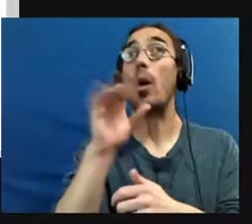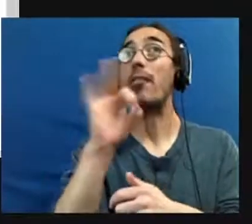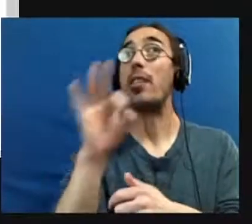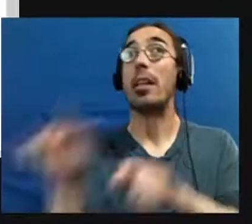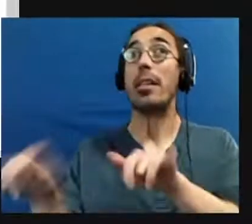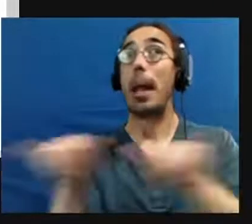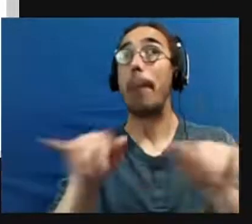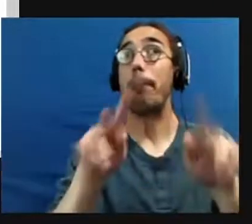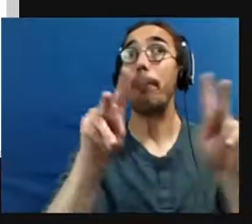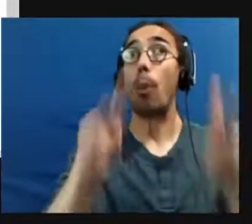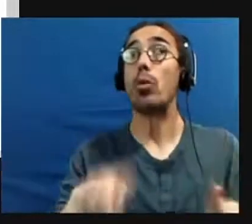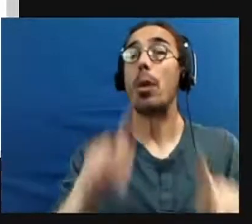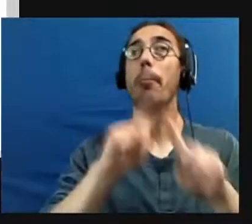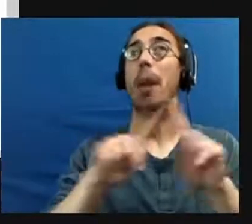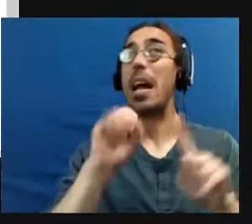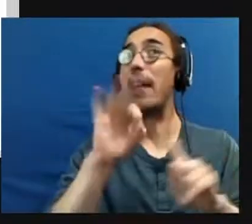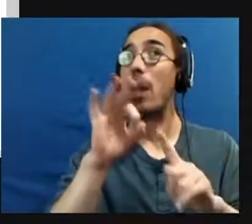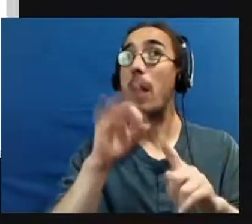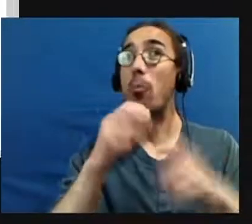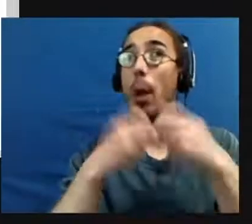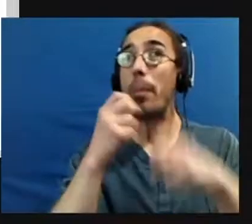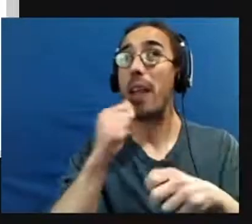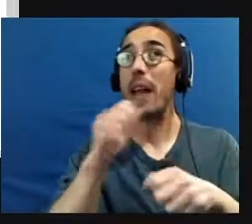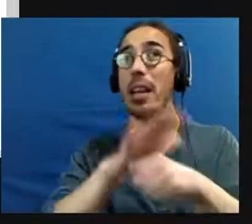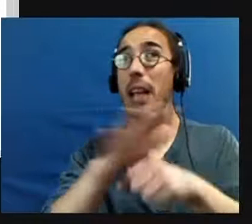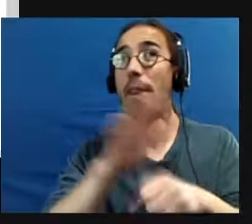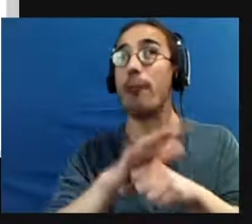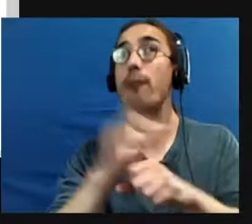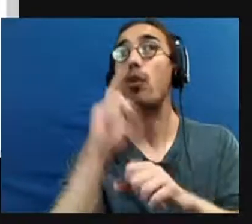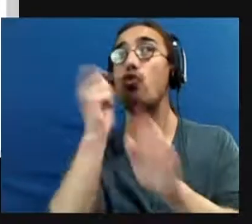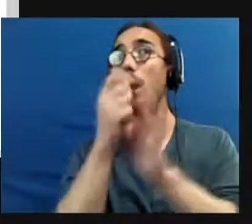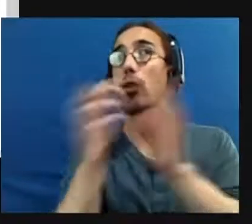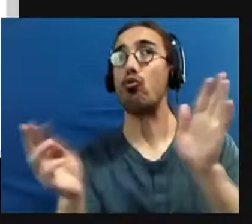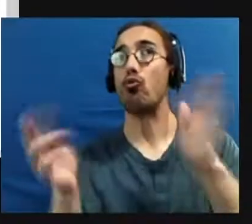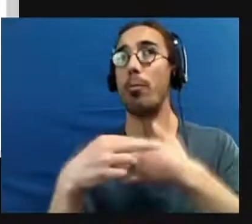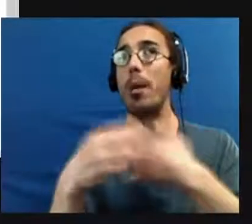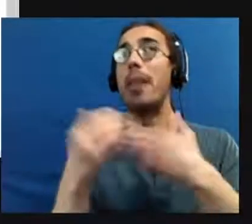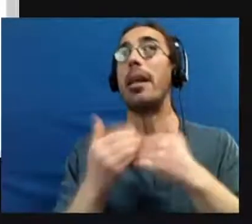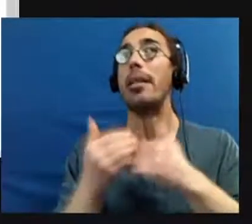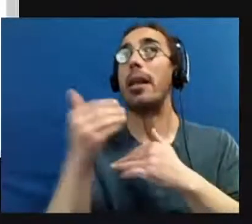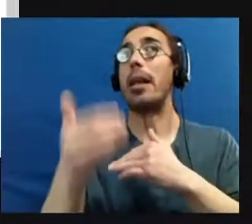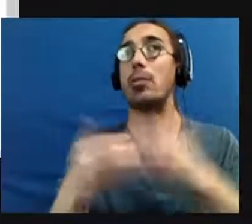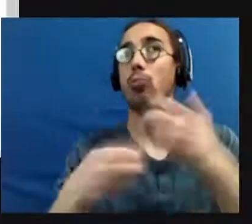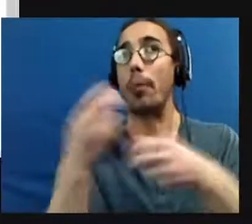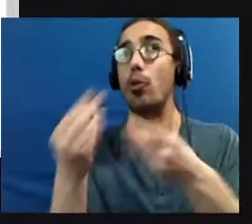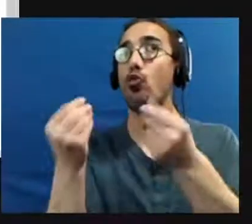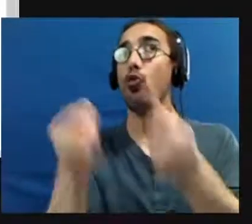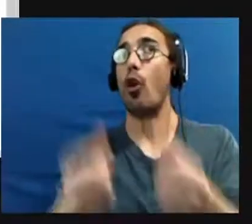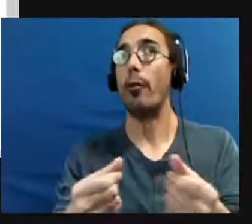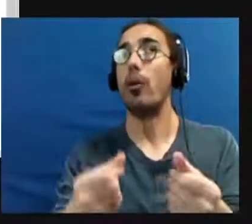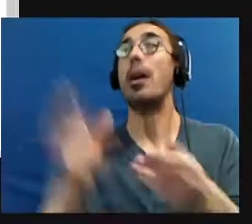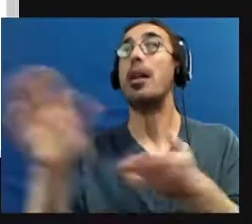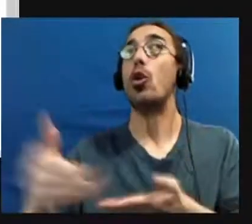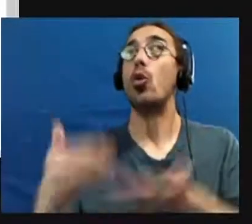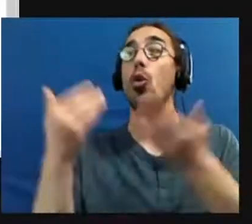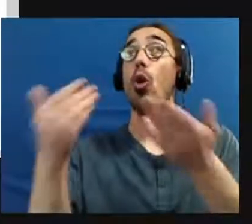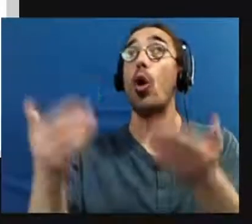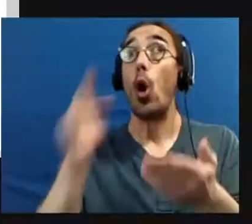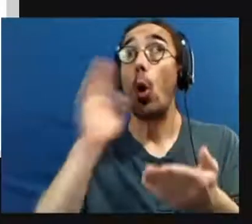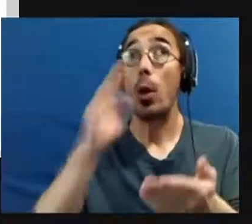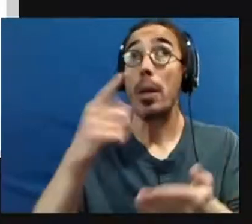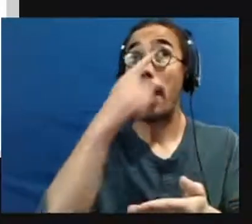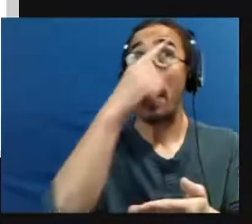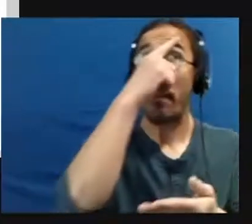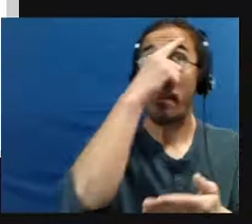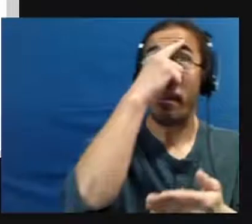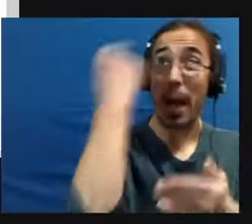the problem is not enough neurodiversity in the writer's room, then let that be the next problem to solve, I think. It raises the questions, would there be a Blackish if there had